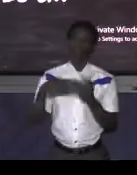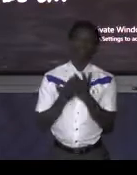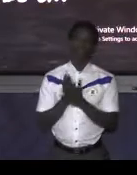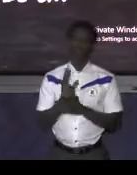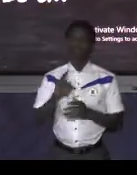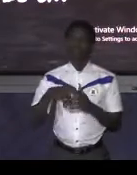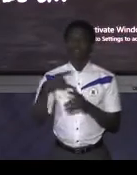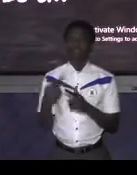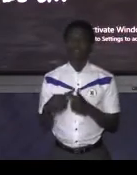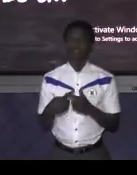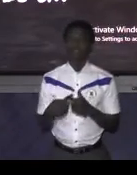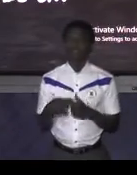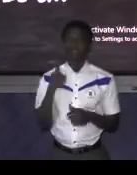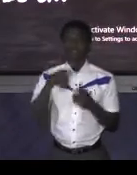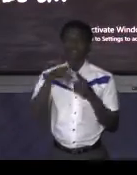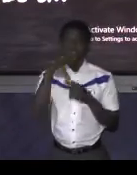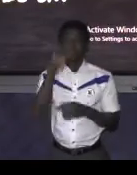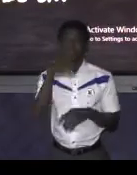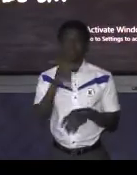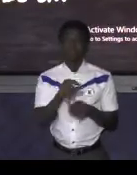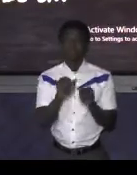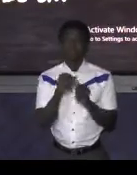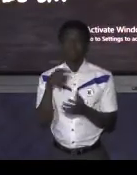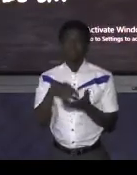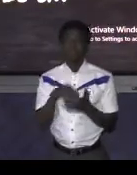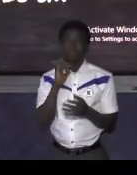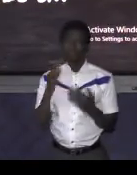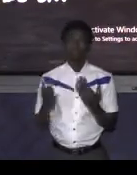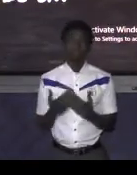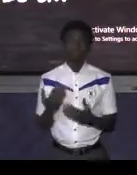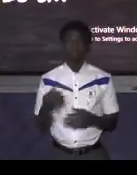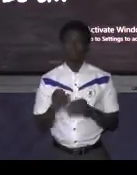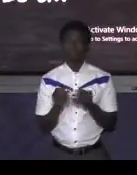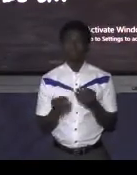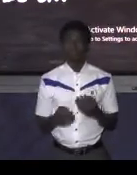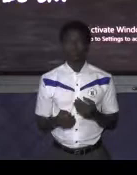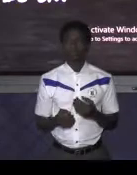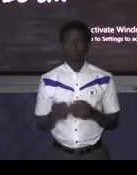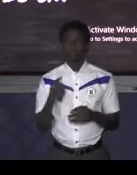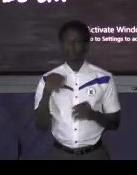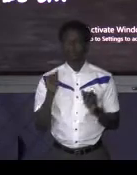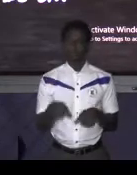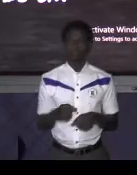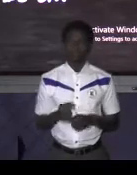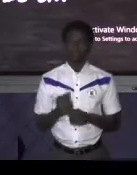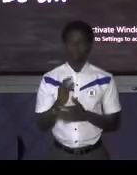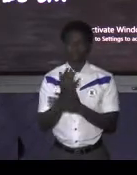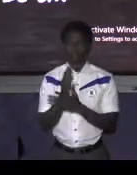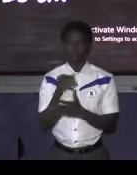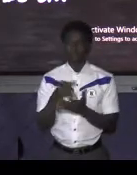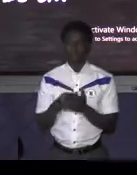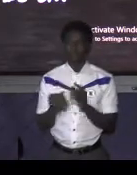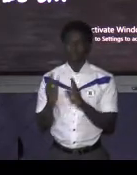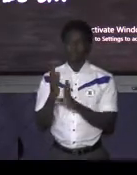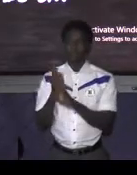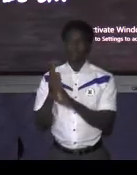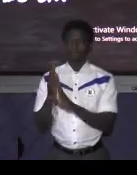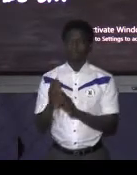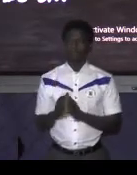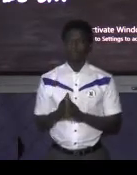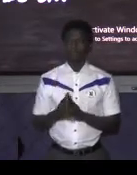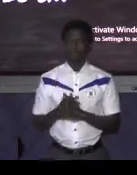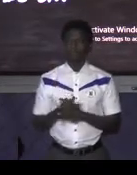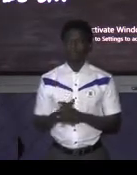Alrighty then, to find the area of this shape is very easy. You can partition it along this point.